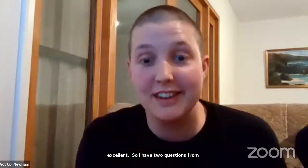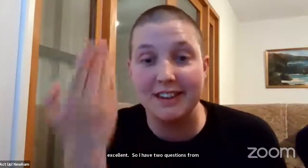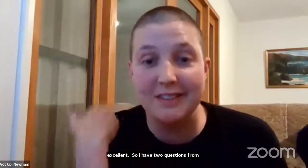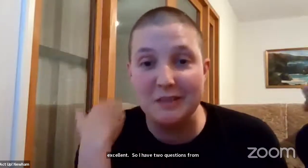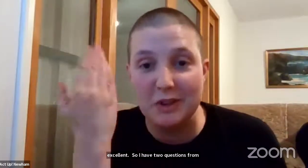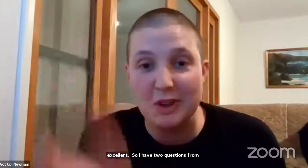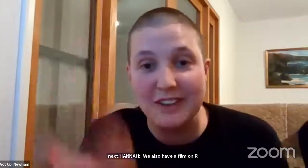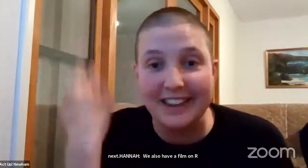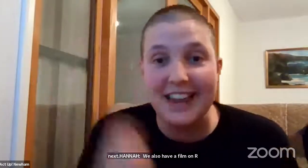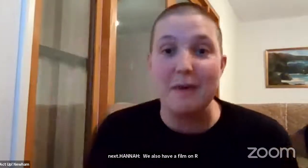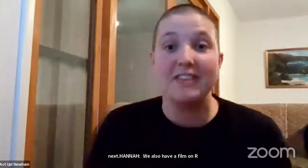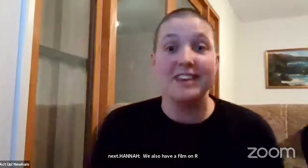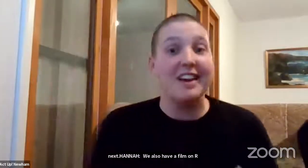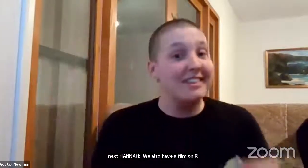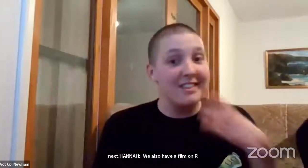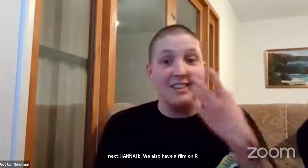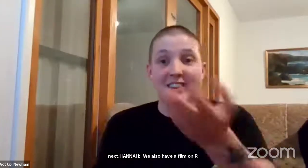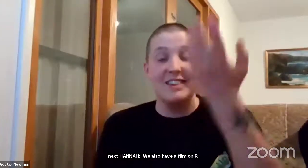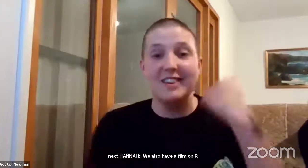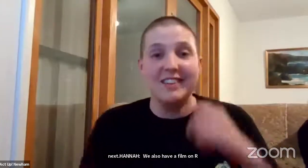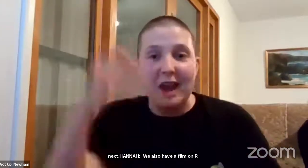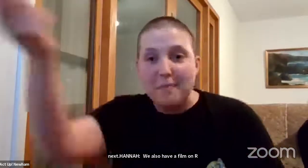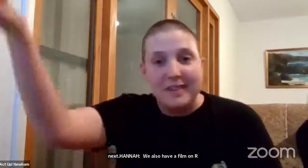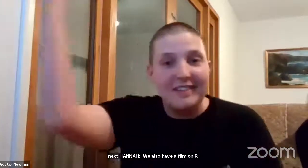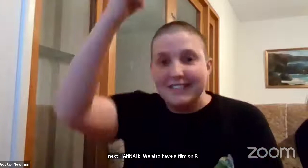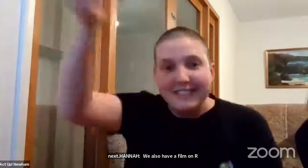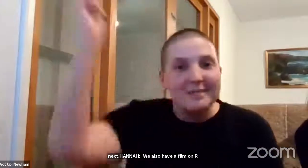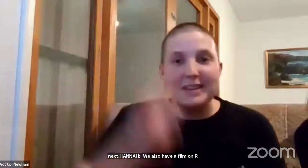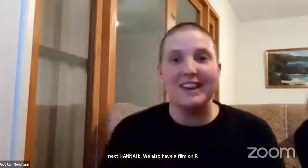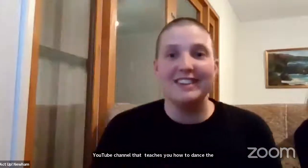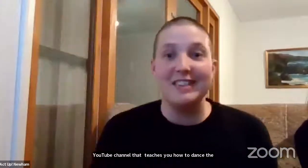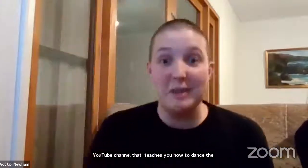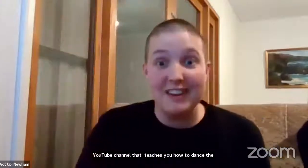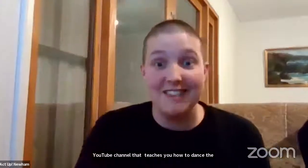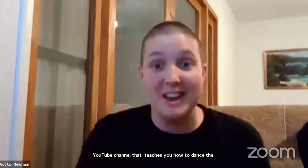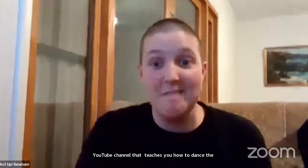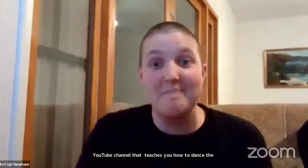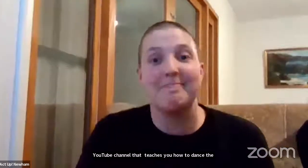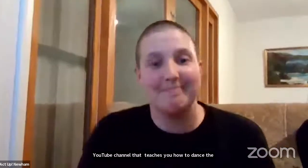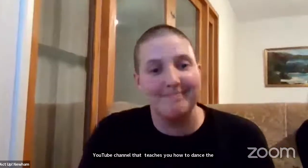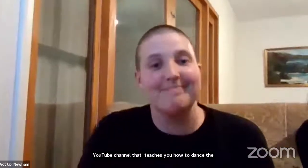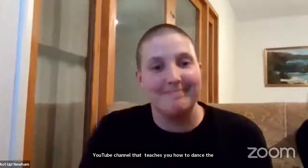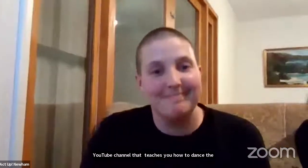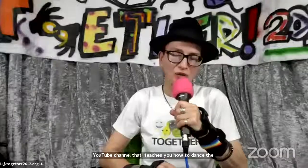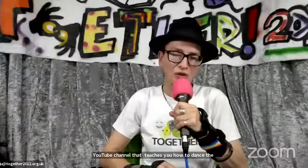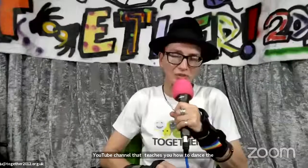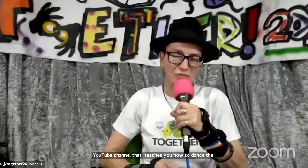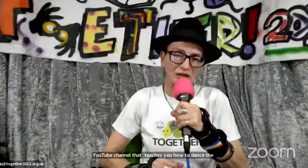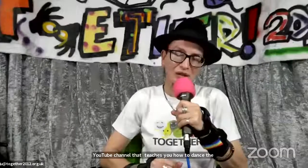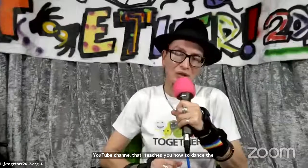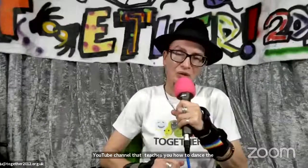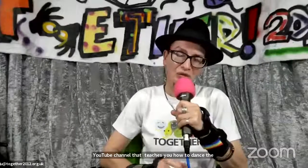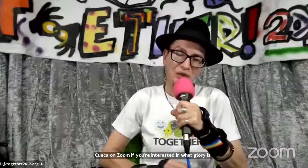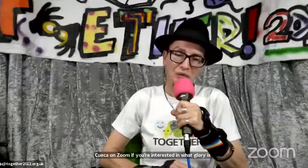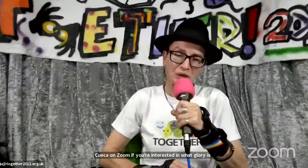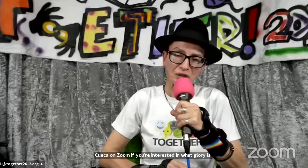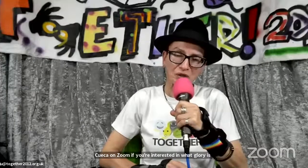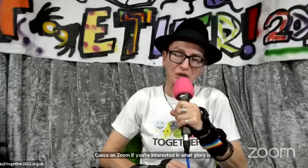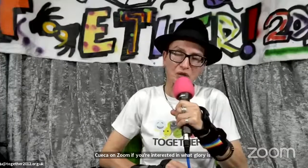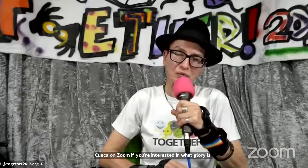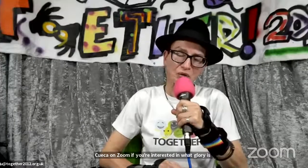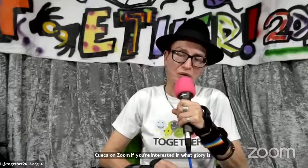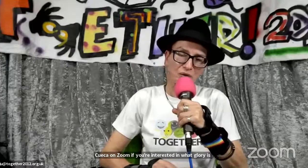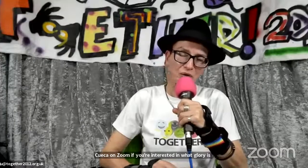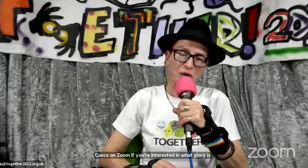you're interested in what Glory's saying about the dance, you can look that up and be dancing the quacker at home. And we'll try and embed that on the event